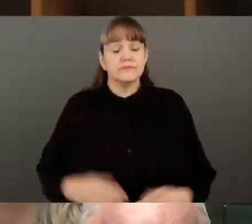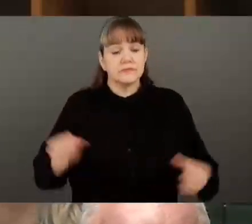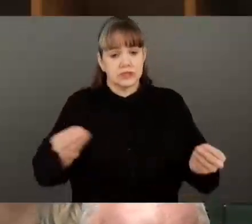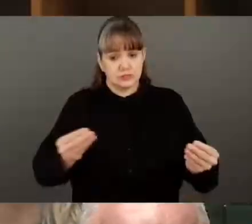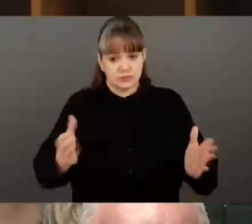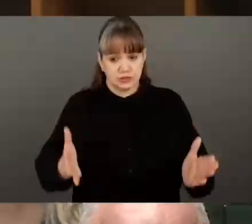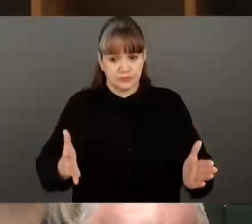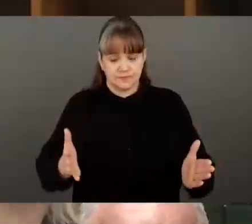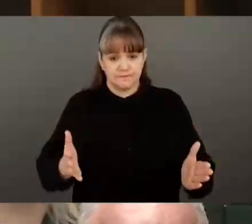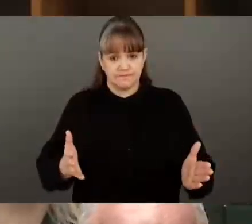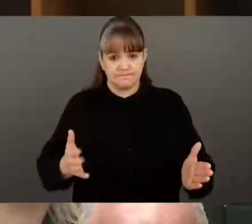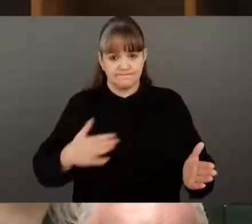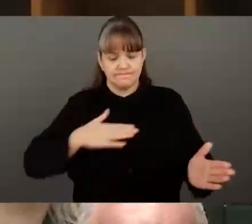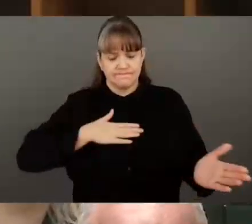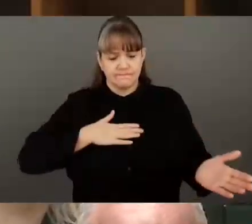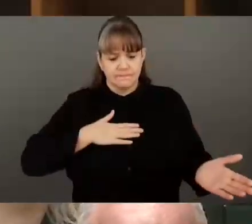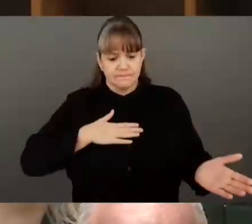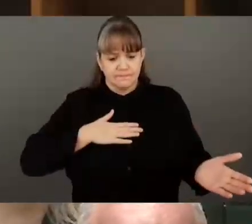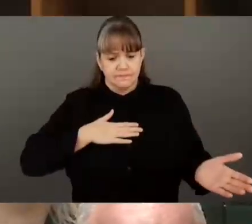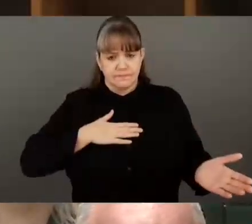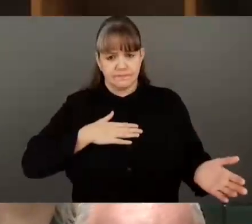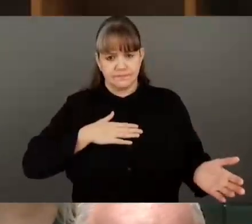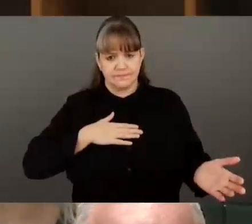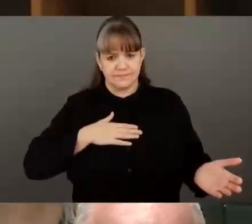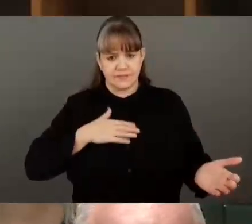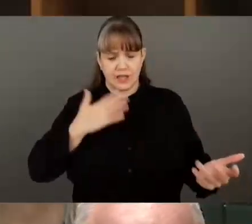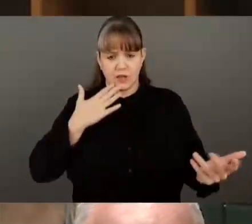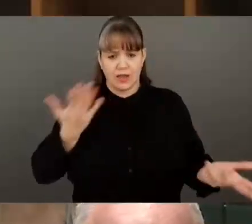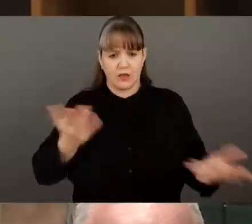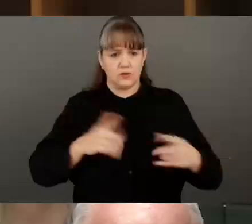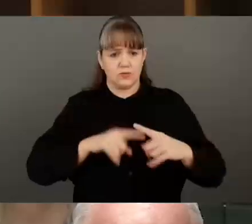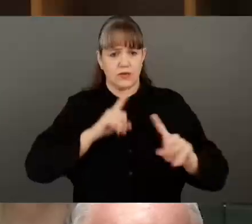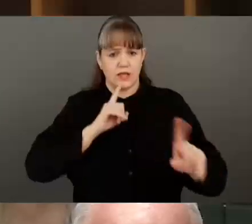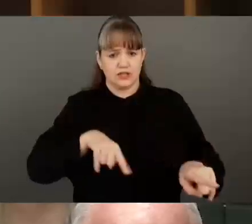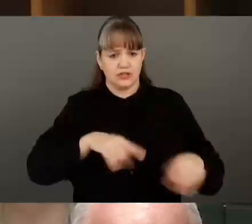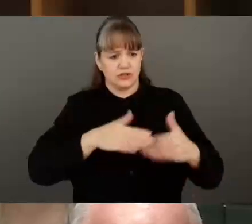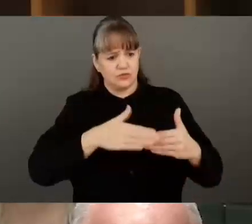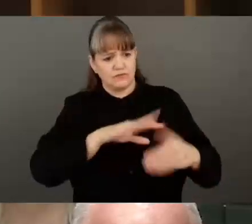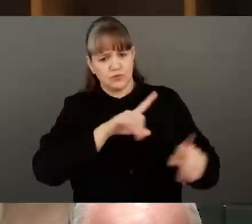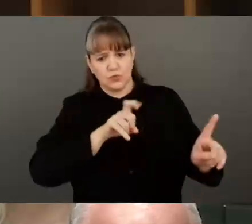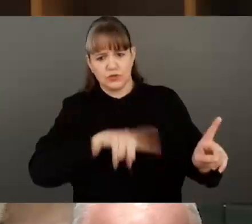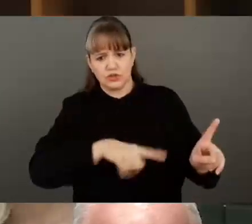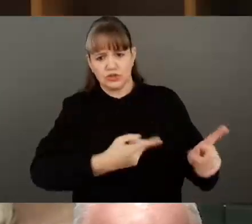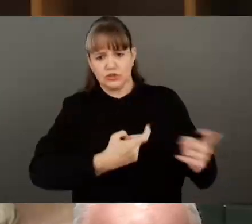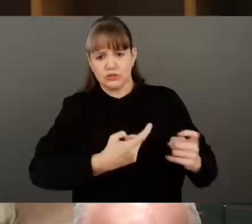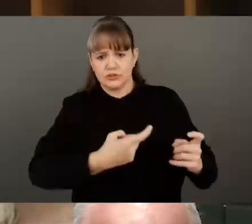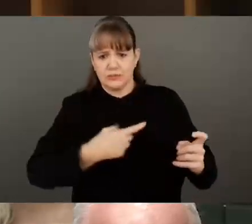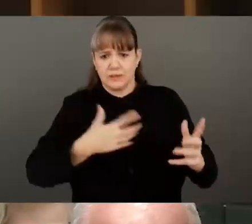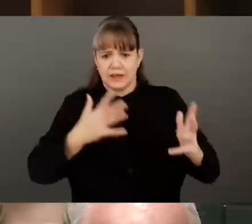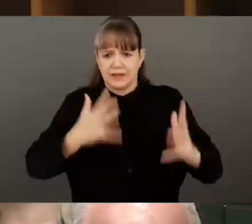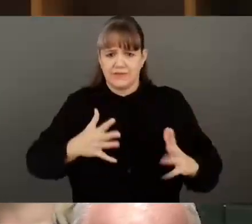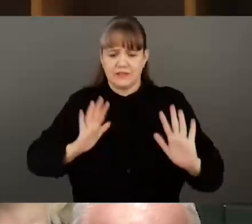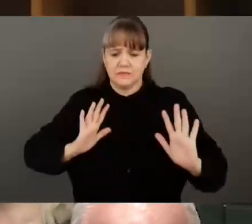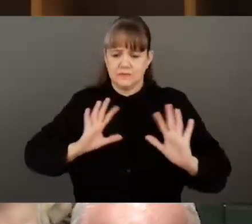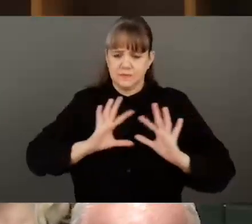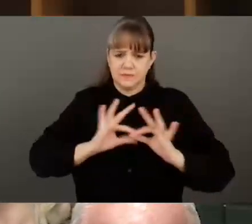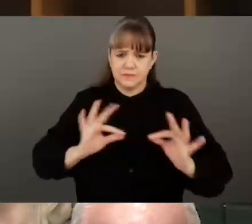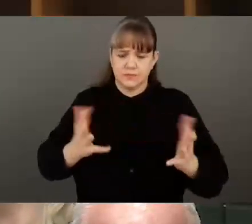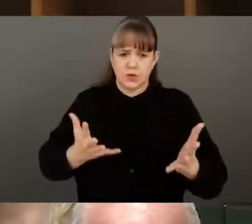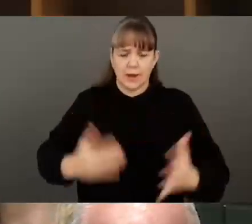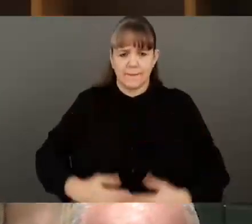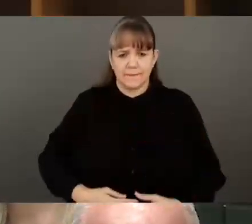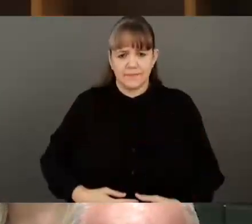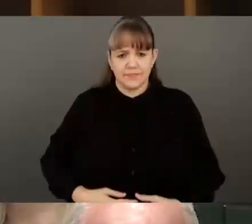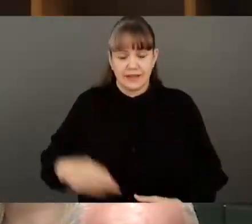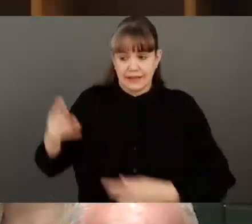don't even know how to answer the rest of that question. Maybe I'll leave it at this. The history of this province and